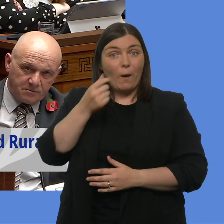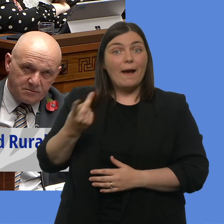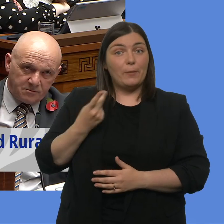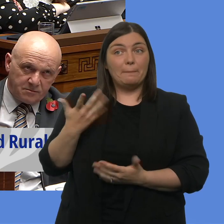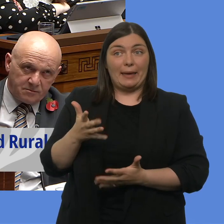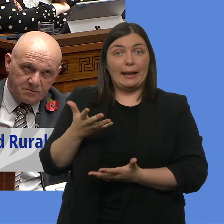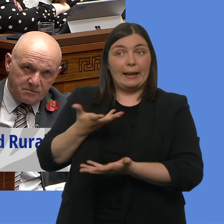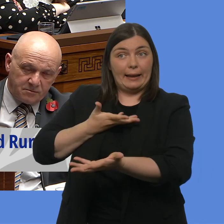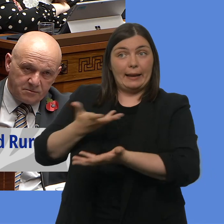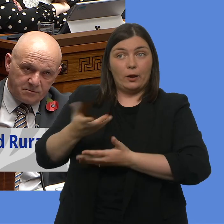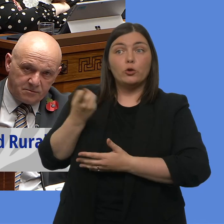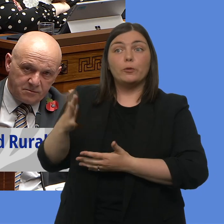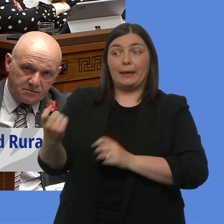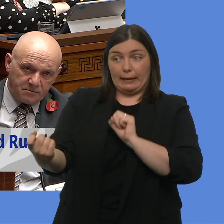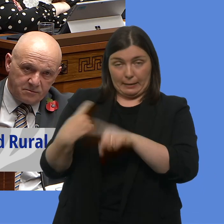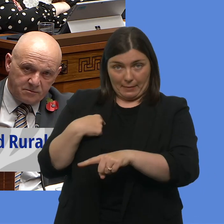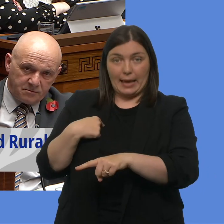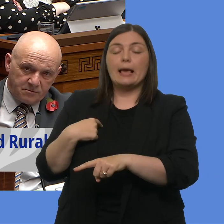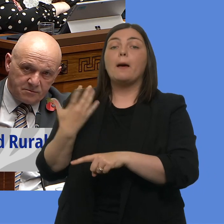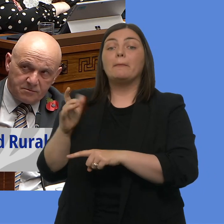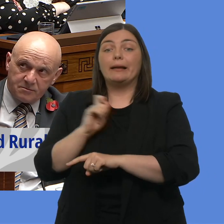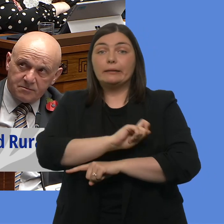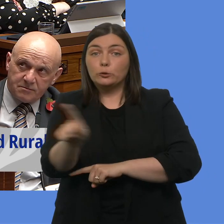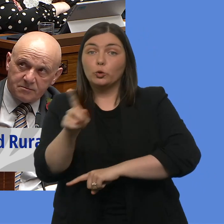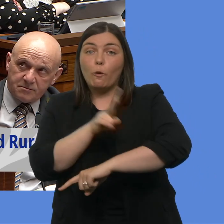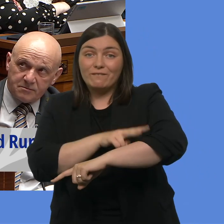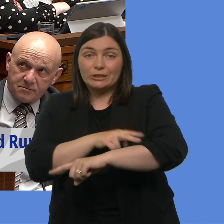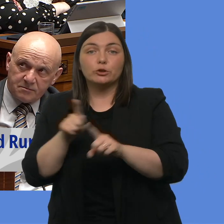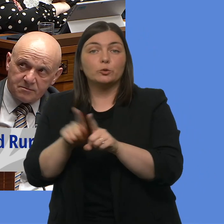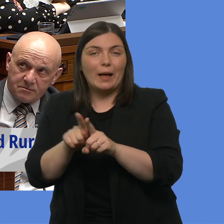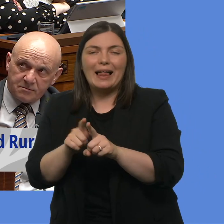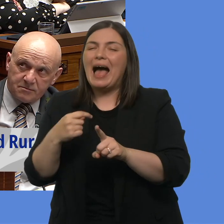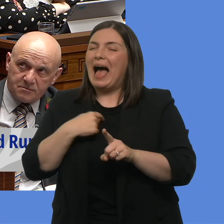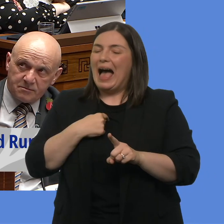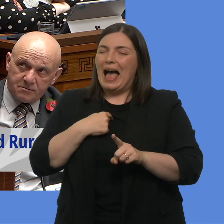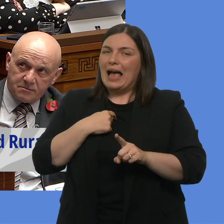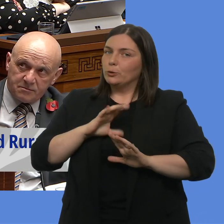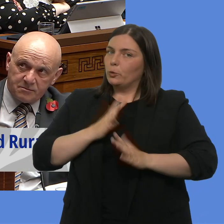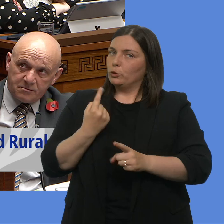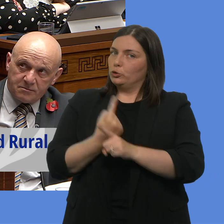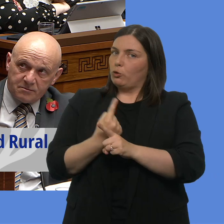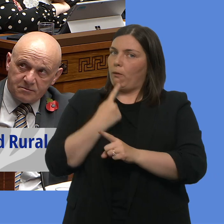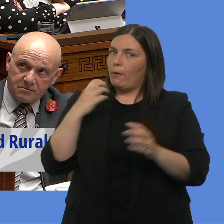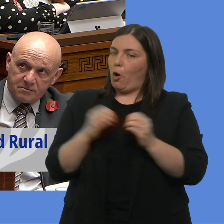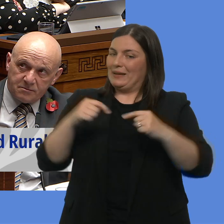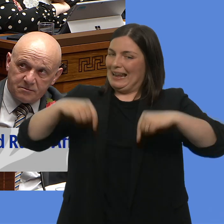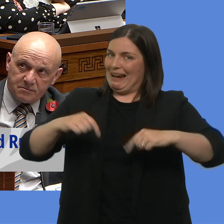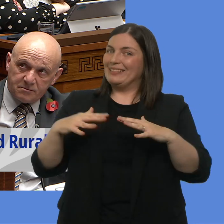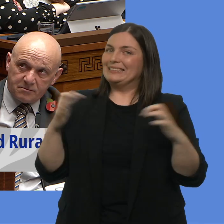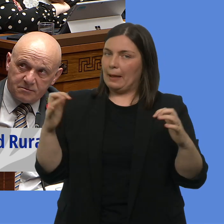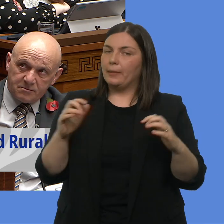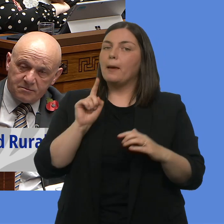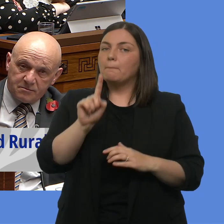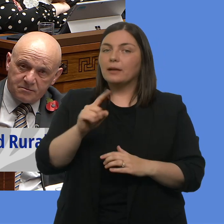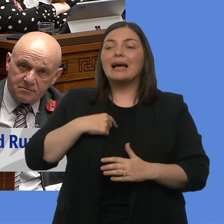sent to me, but also to officials around this. I'd be reluctant to comment upon this within the Assembly. What I will give a commitment to do is I will review that correspondence